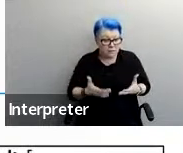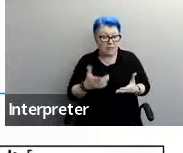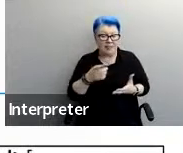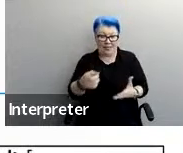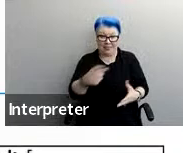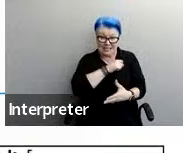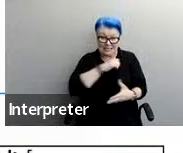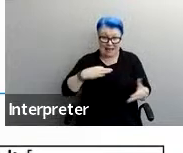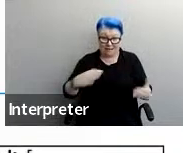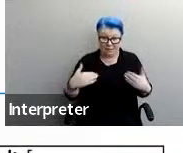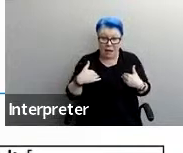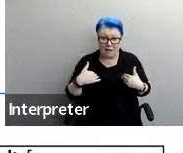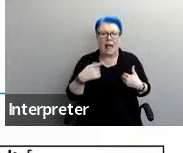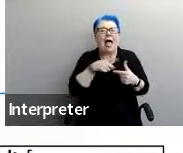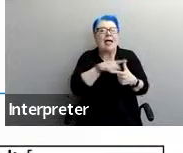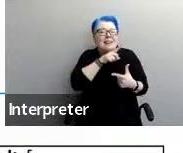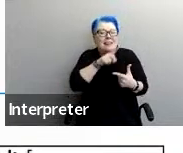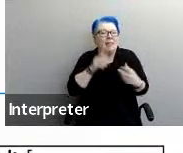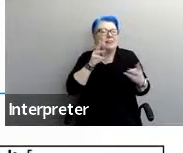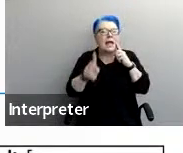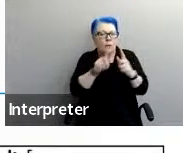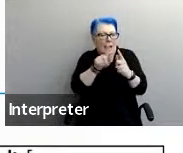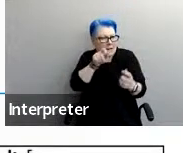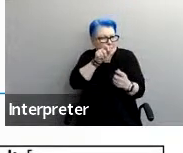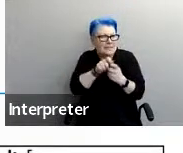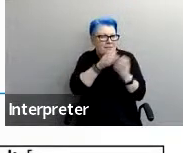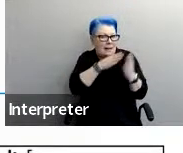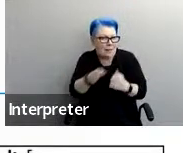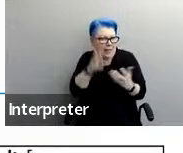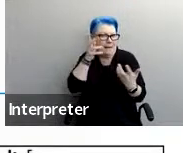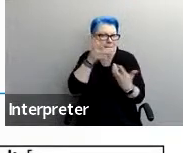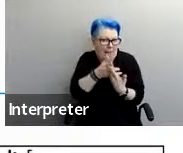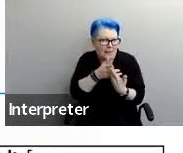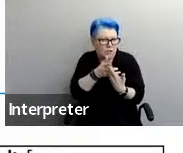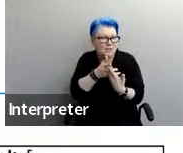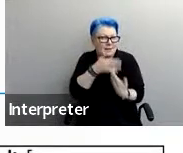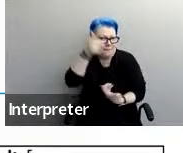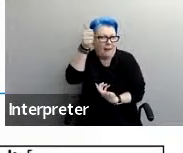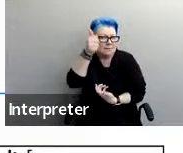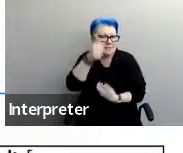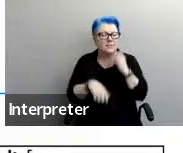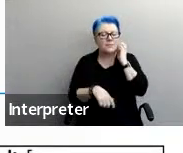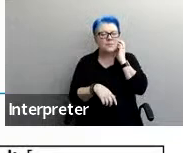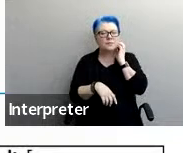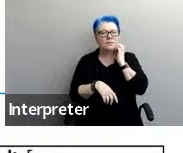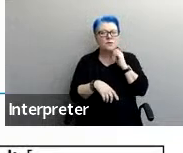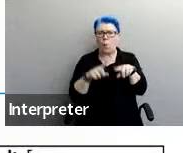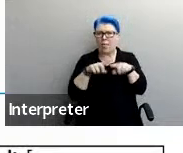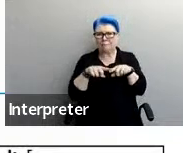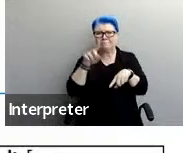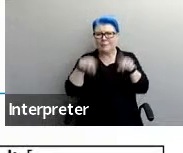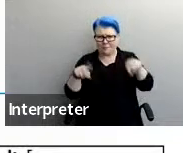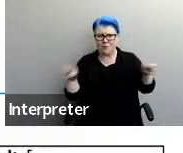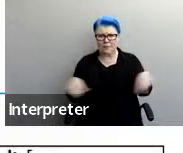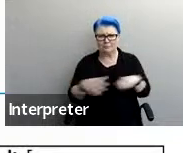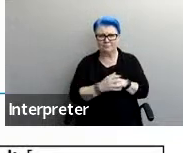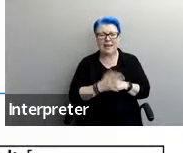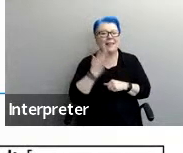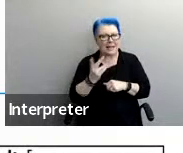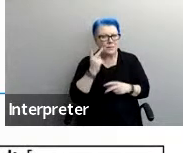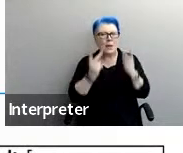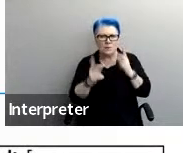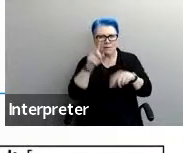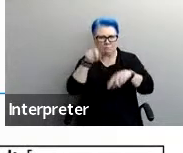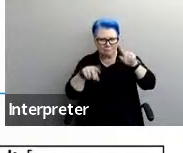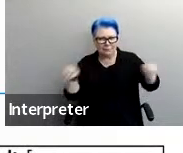develop a tailored plan. So for some districts, that's more intensive, and others are much further along, and that's why you see what you